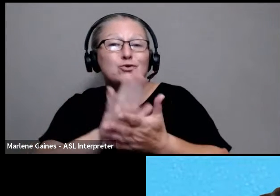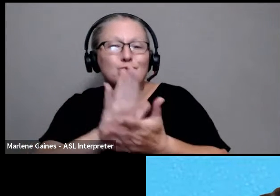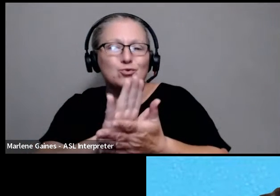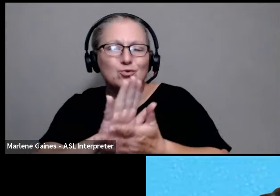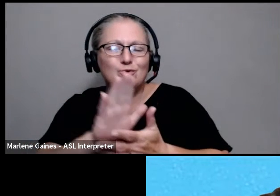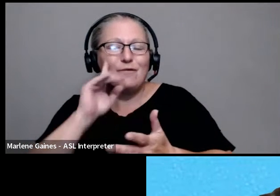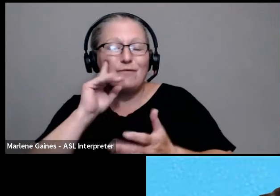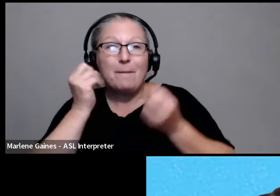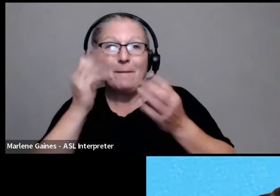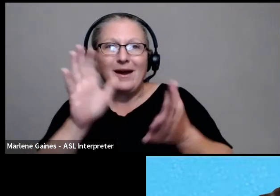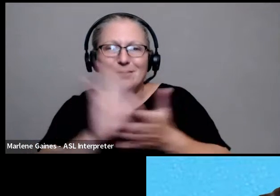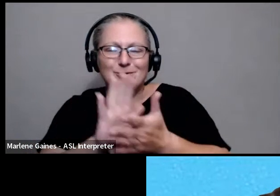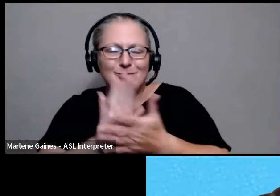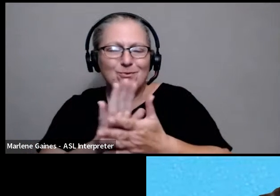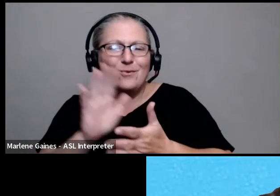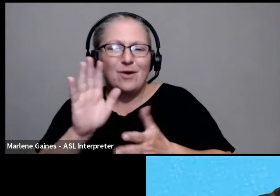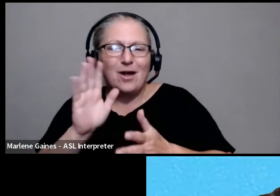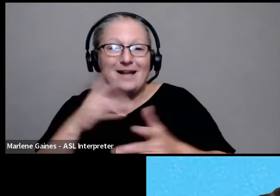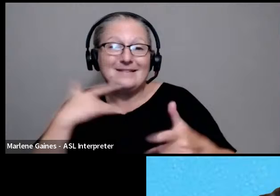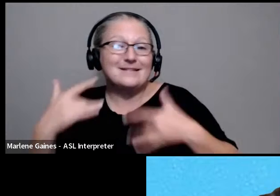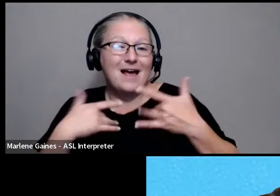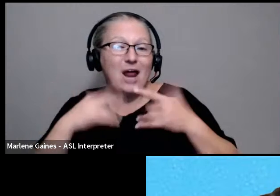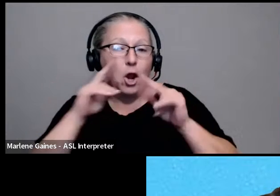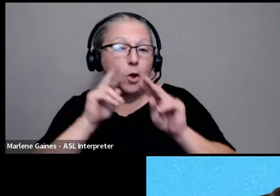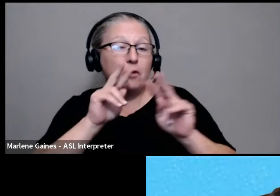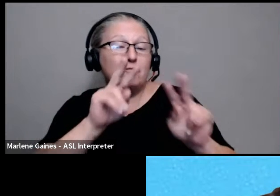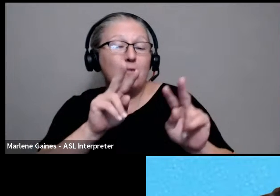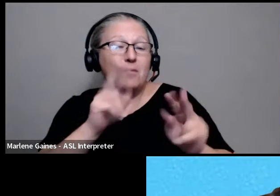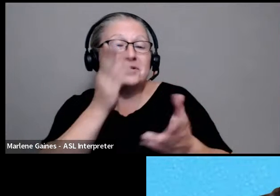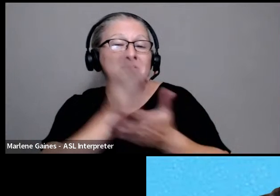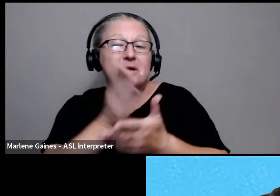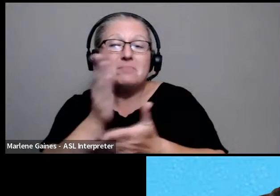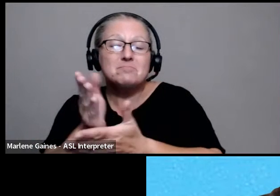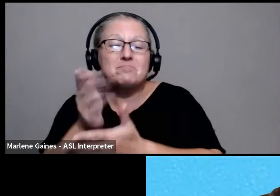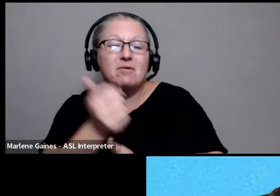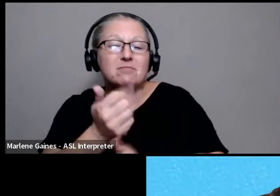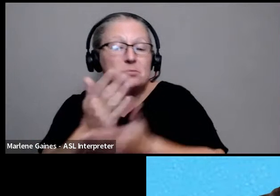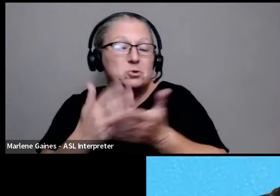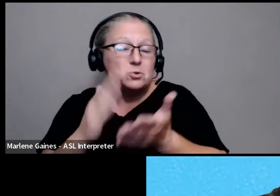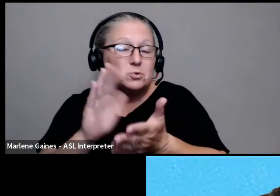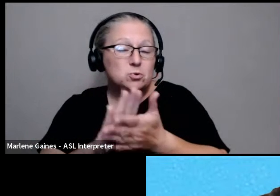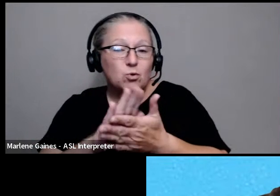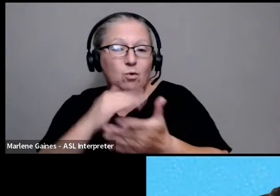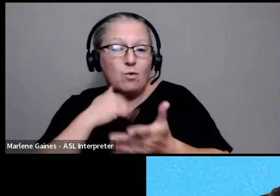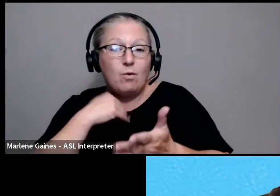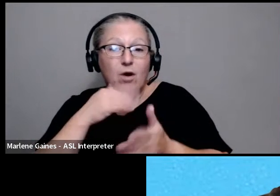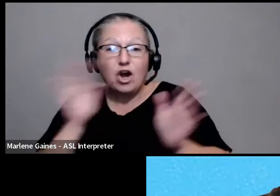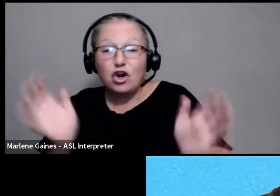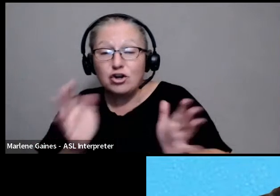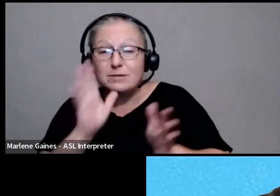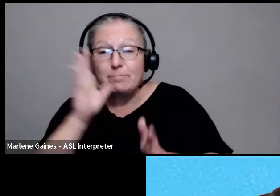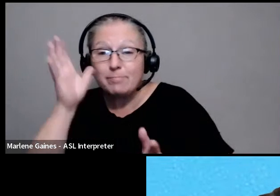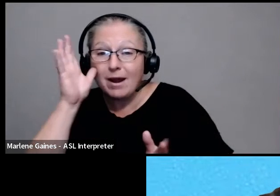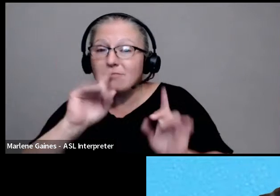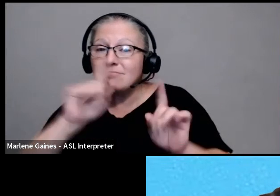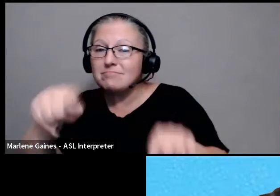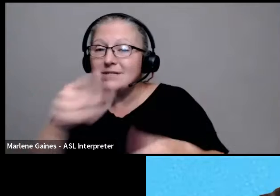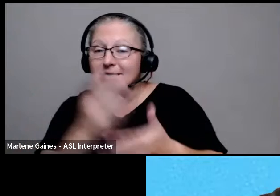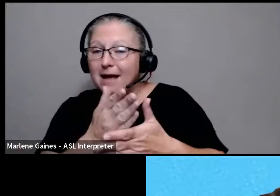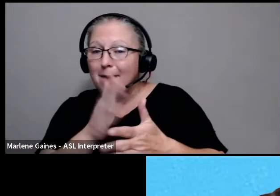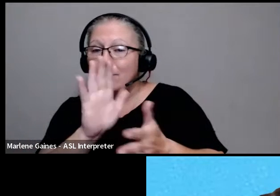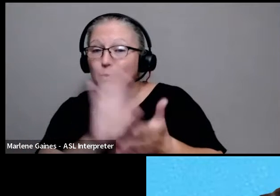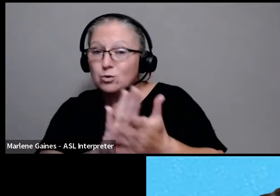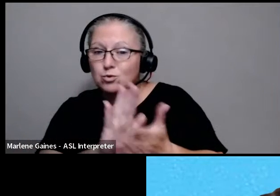So that's exciting. I look forward to dropping by a couple of schools, and I want to encourage all the parents who might be online to drop by the school